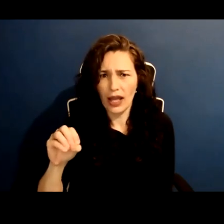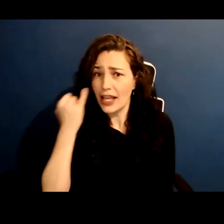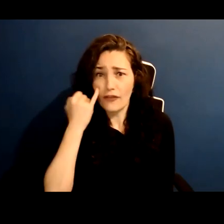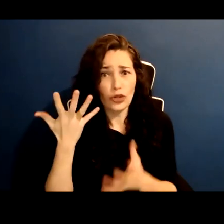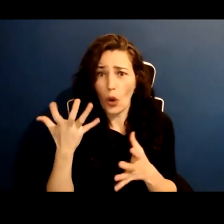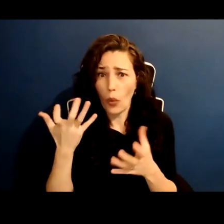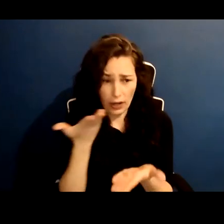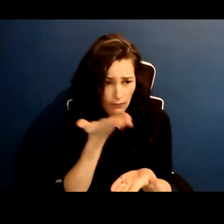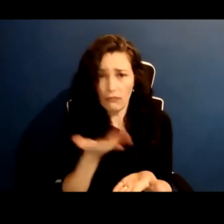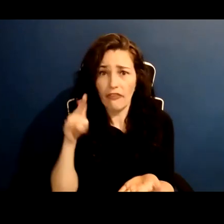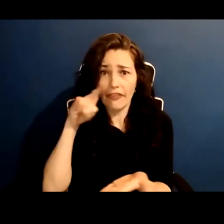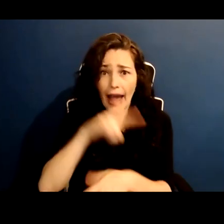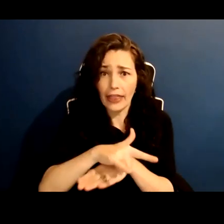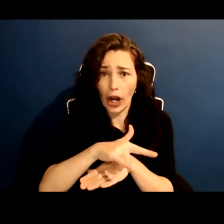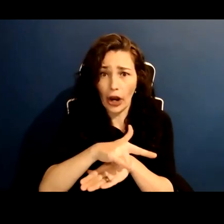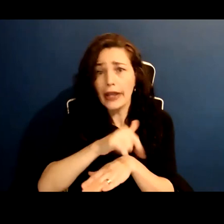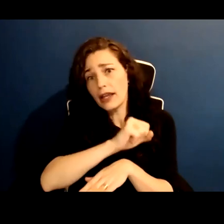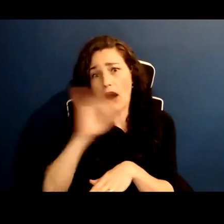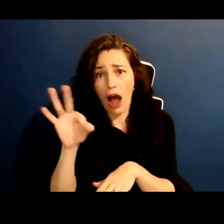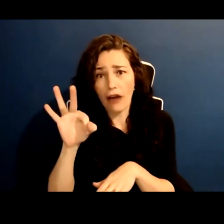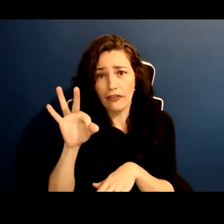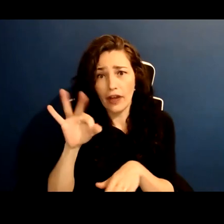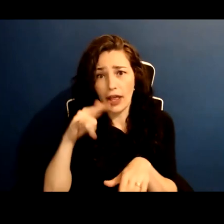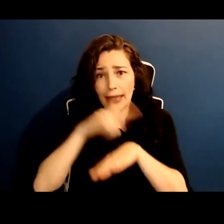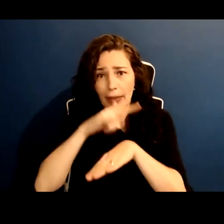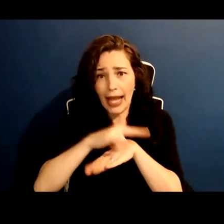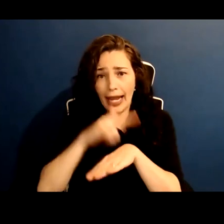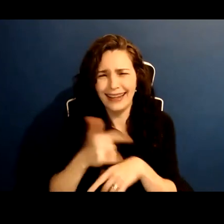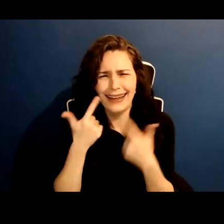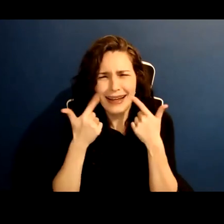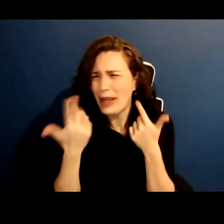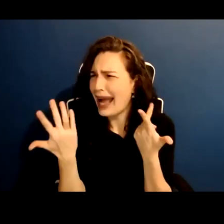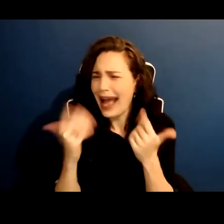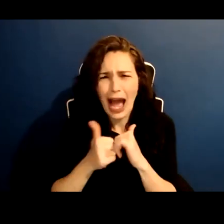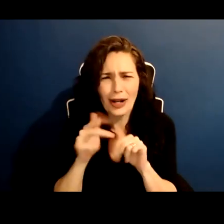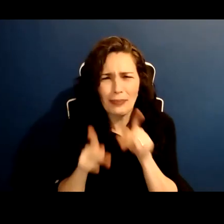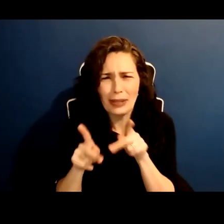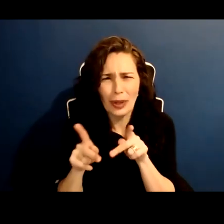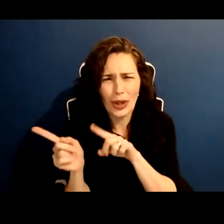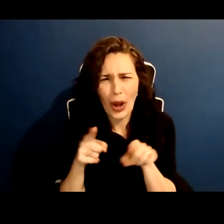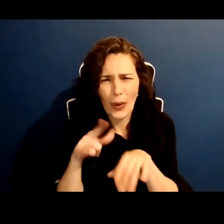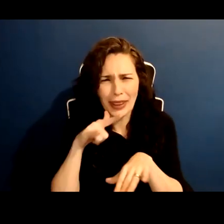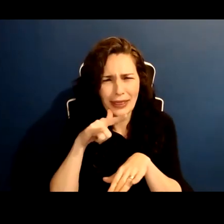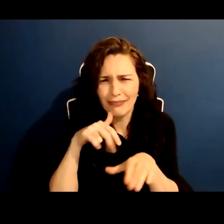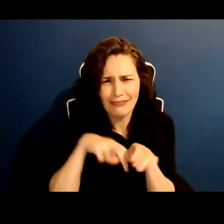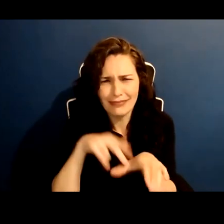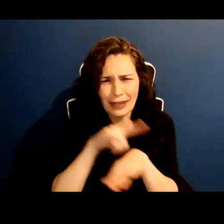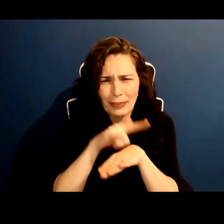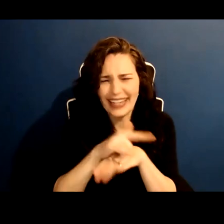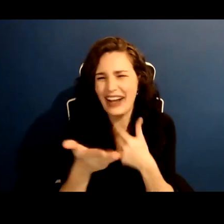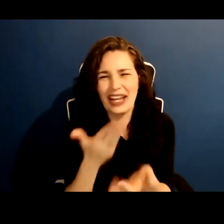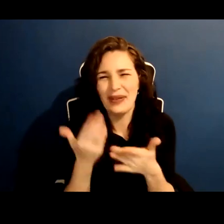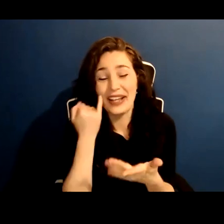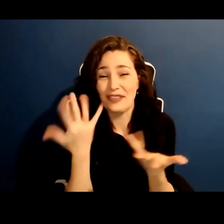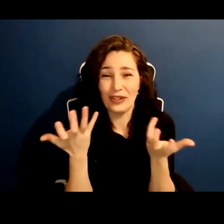plane. So if you're not supposed to be here, please, this is a chance to go make coffee. So why are we